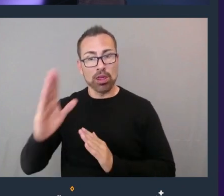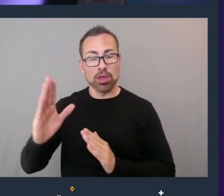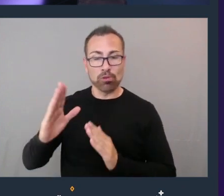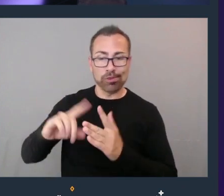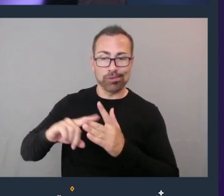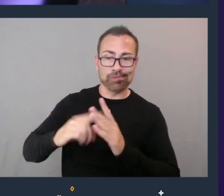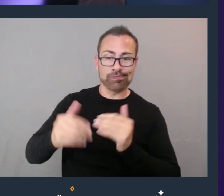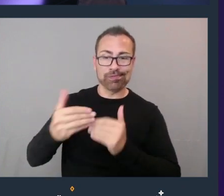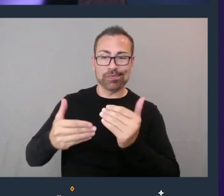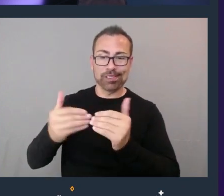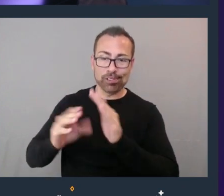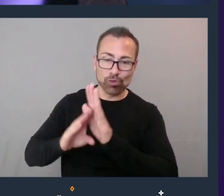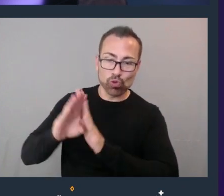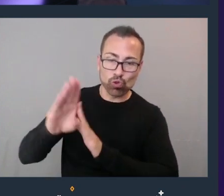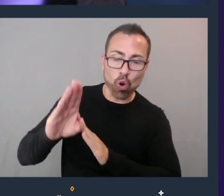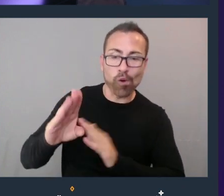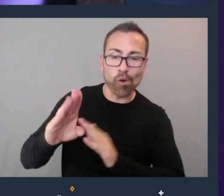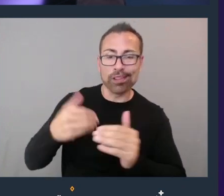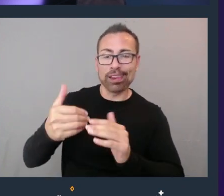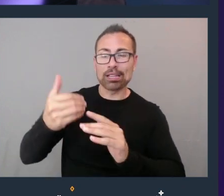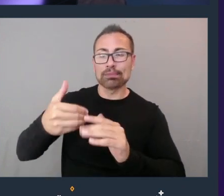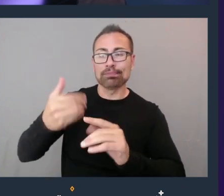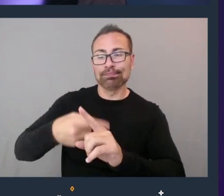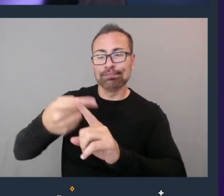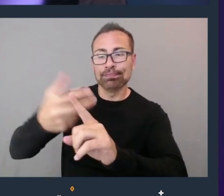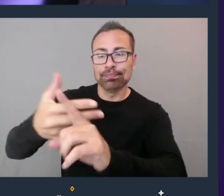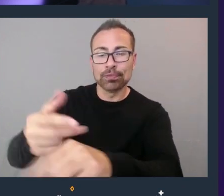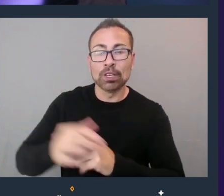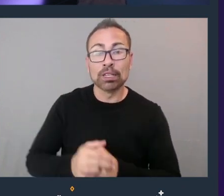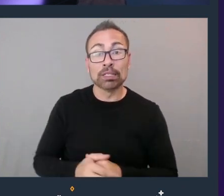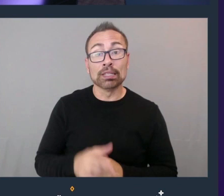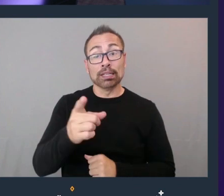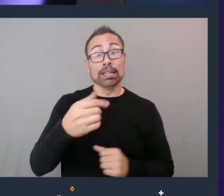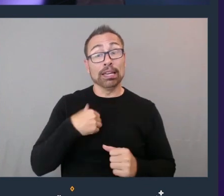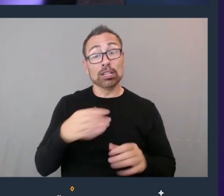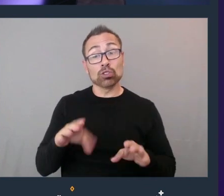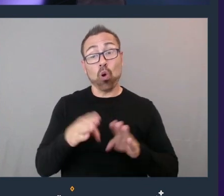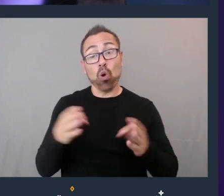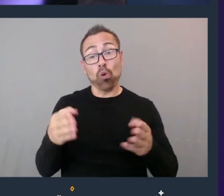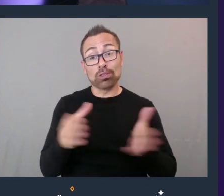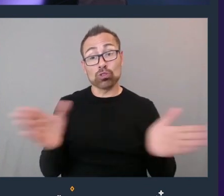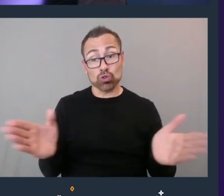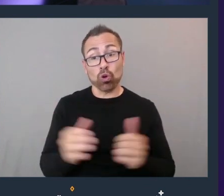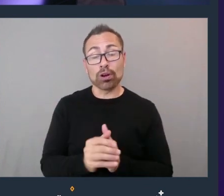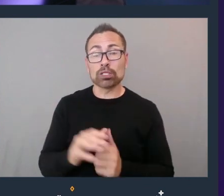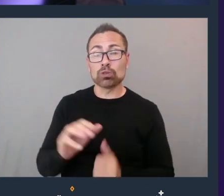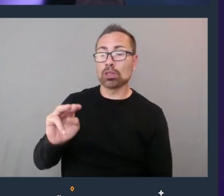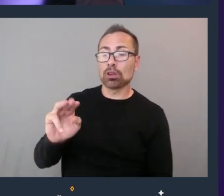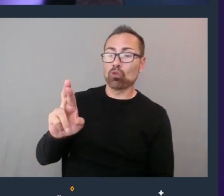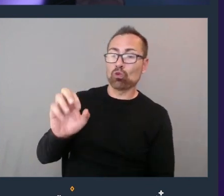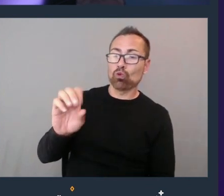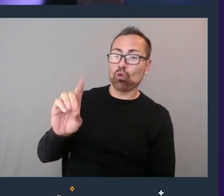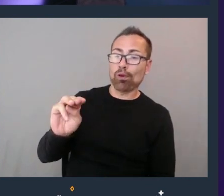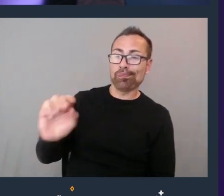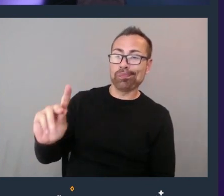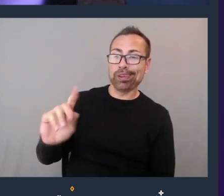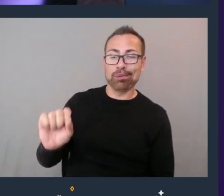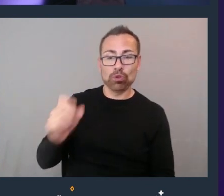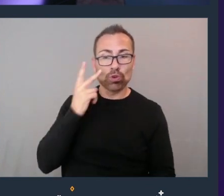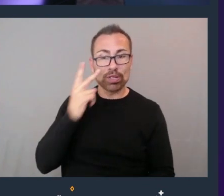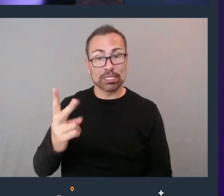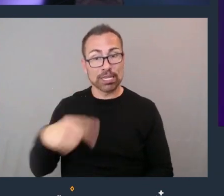open source package with a published roadmap that you can see, and we actually really look forward to receiving your feedback and code suggestions as we evolve